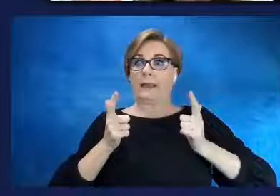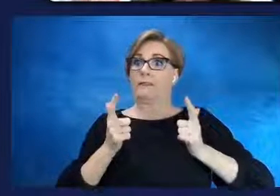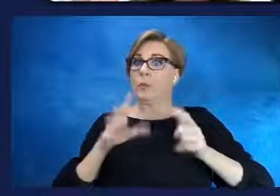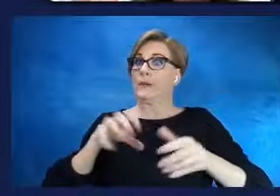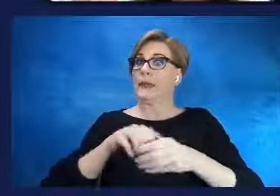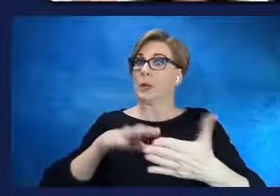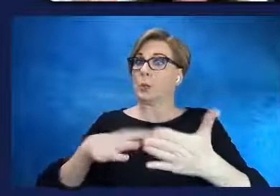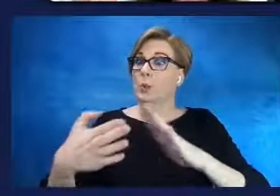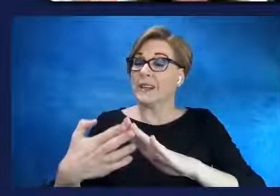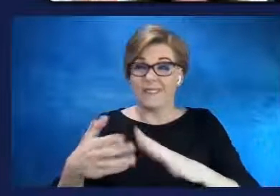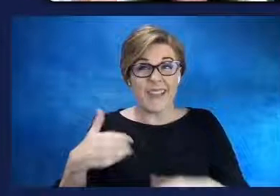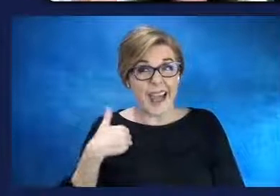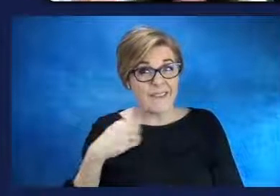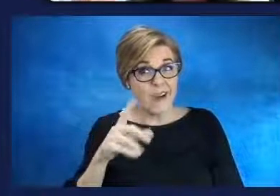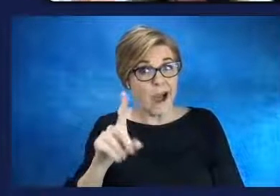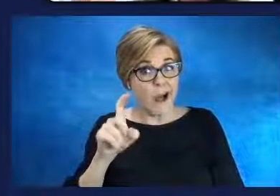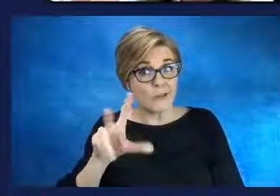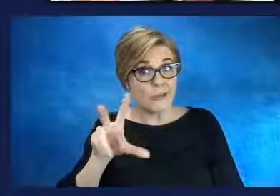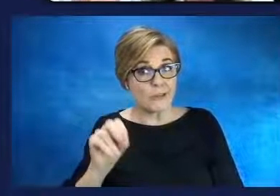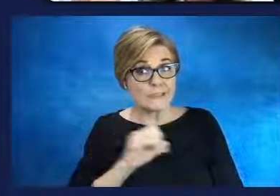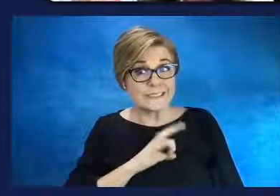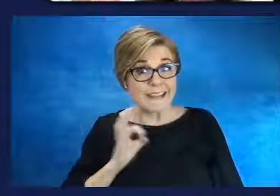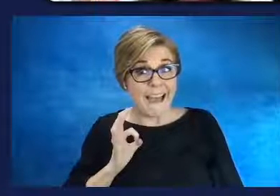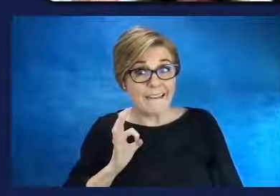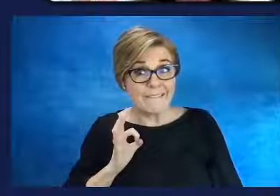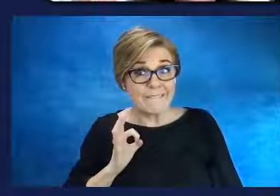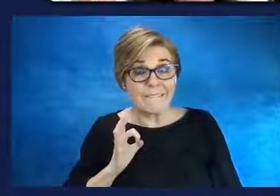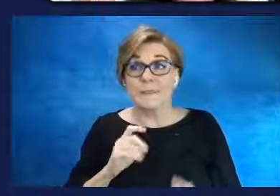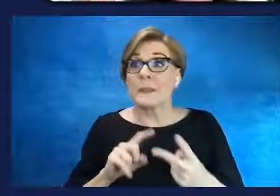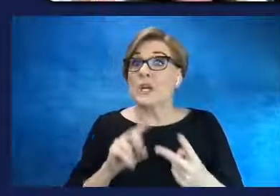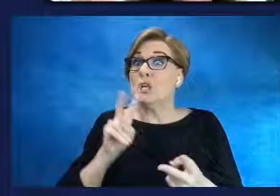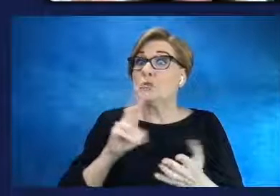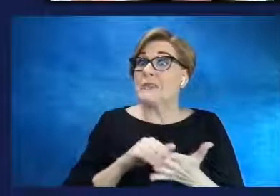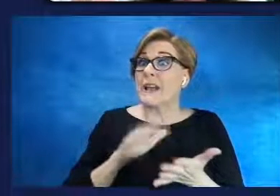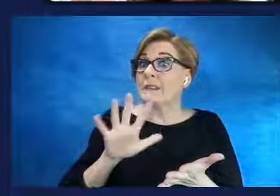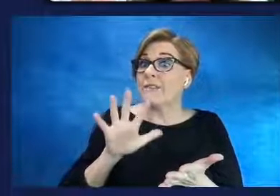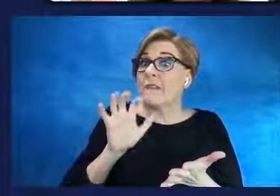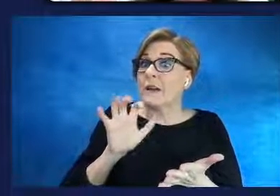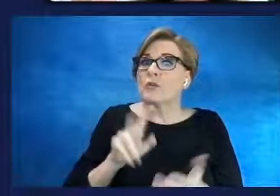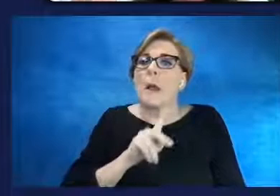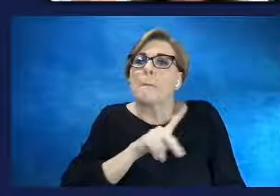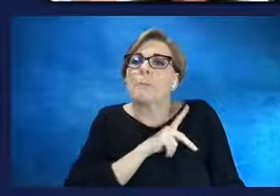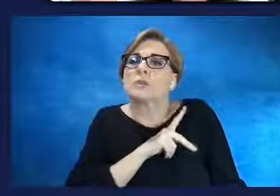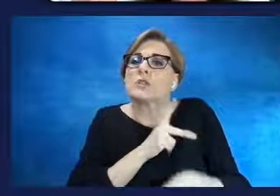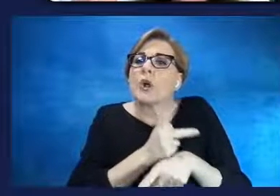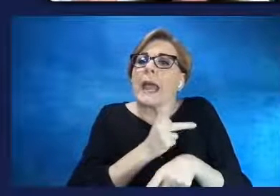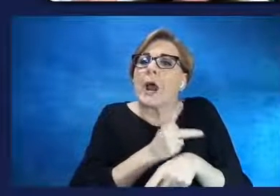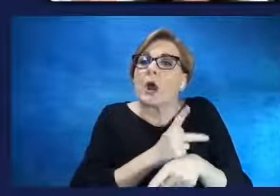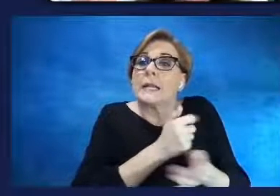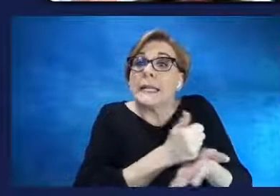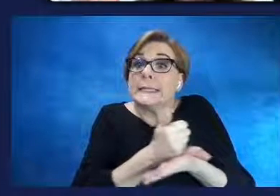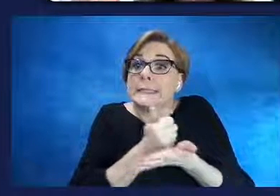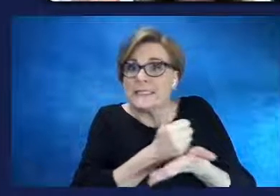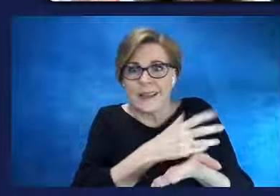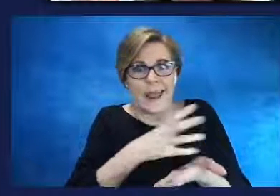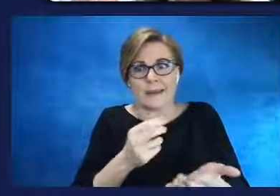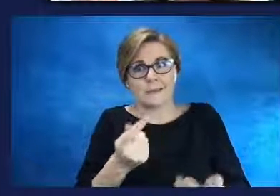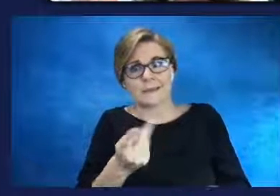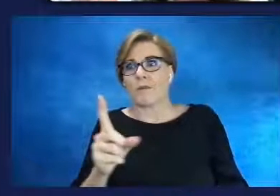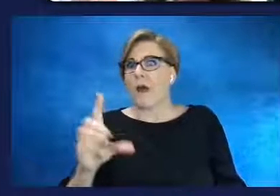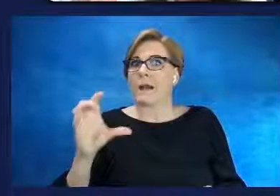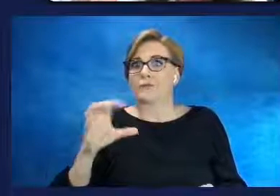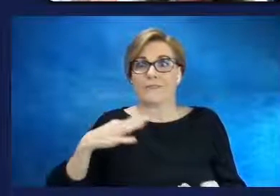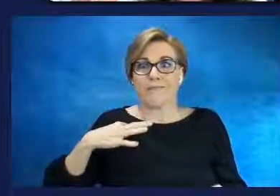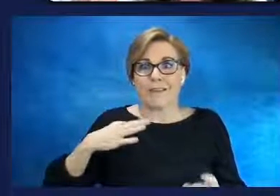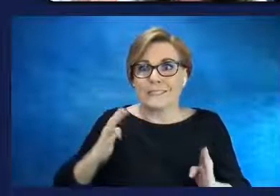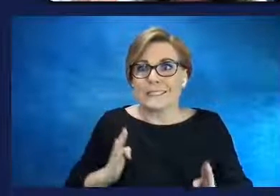than 130 staff members, 2,500 personal care attendants, and hundreds of volunteers. They provide